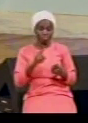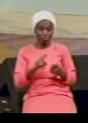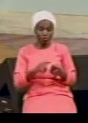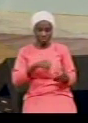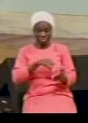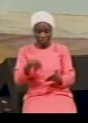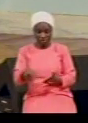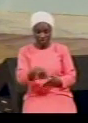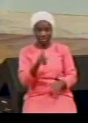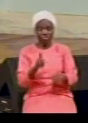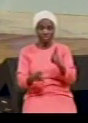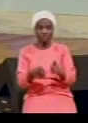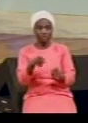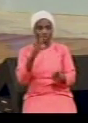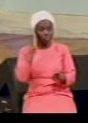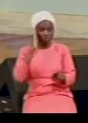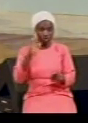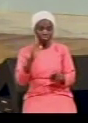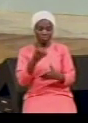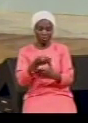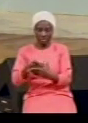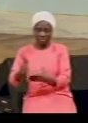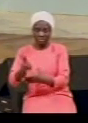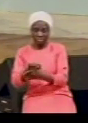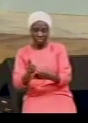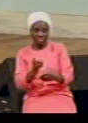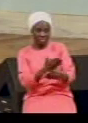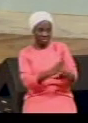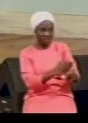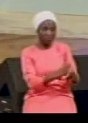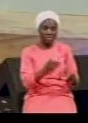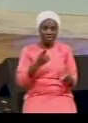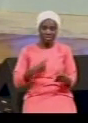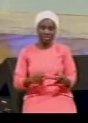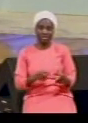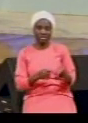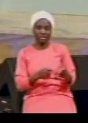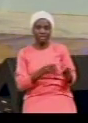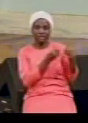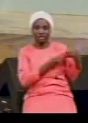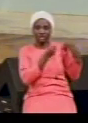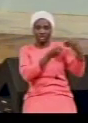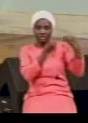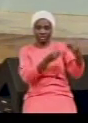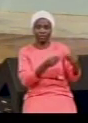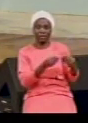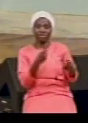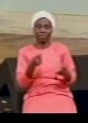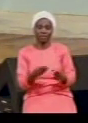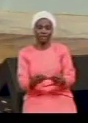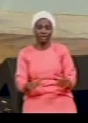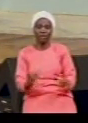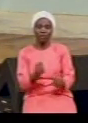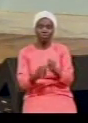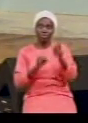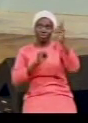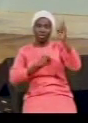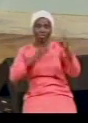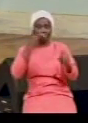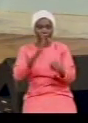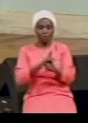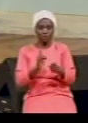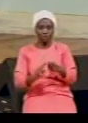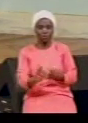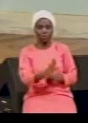an inheritance the land which I swear unto thy fathers to give them. Only be thou